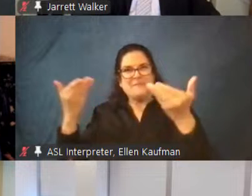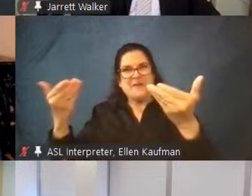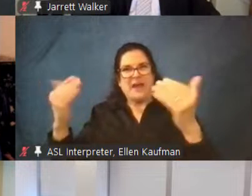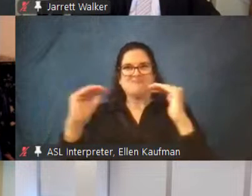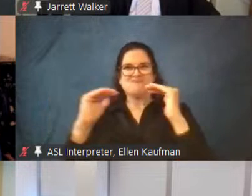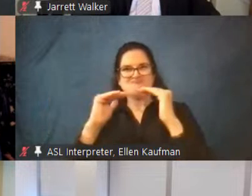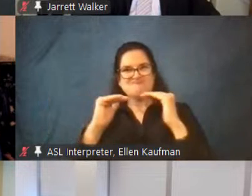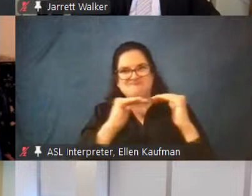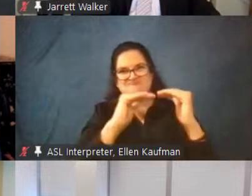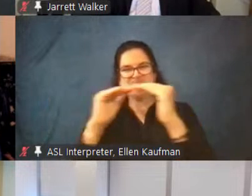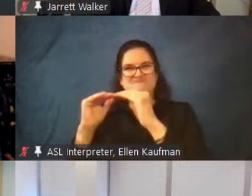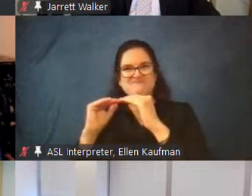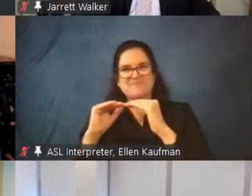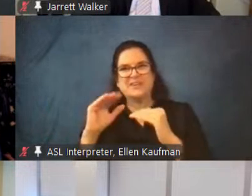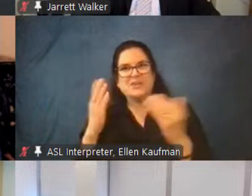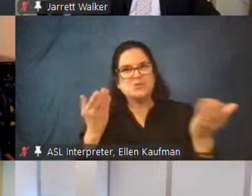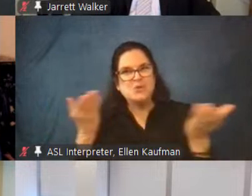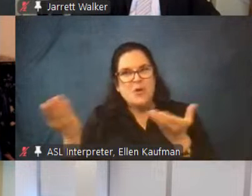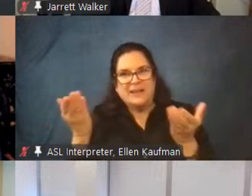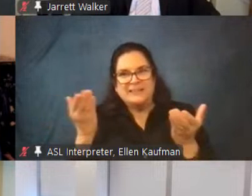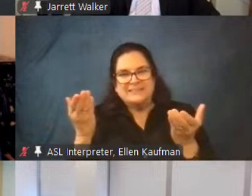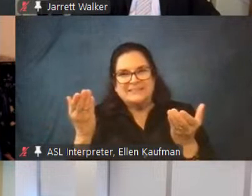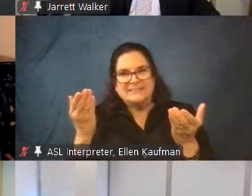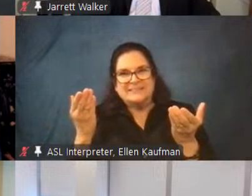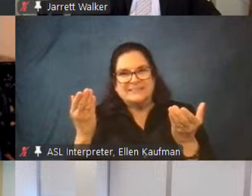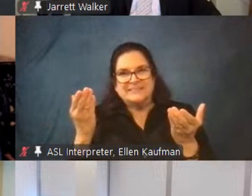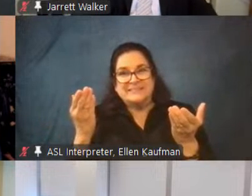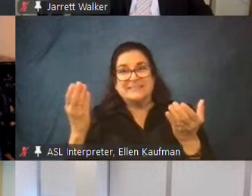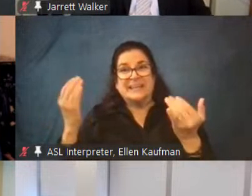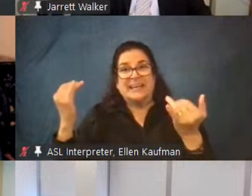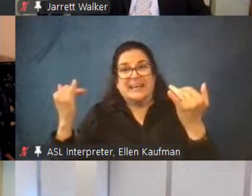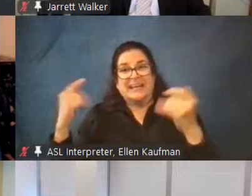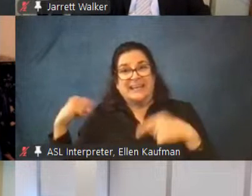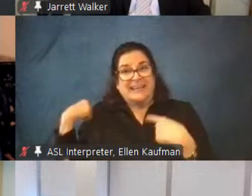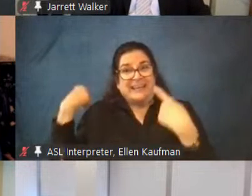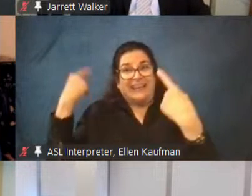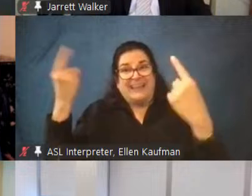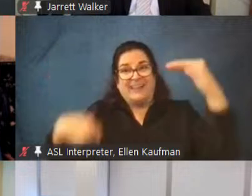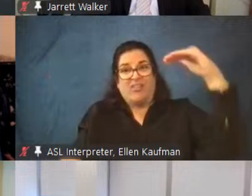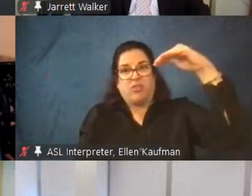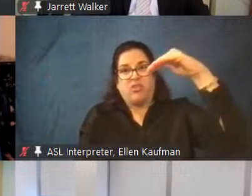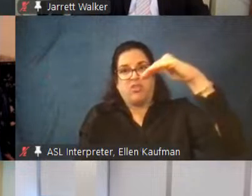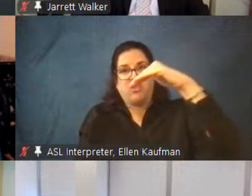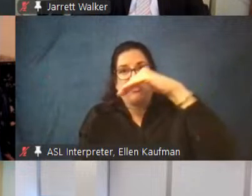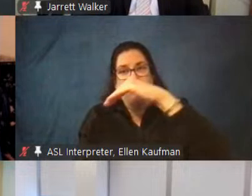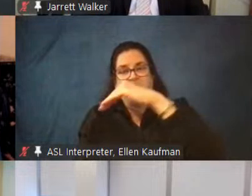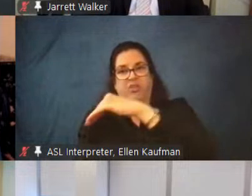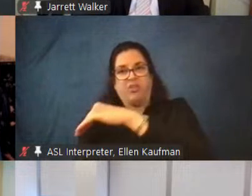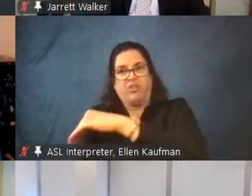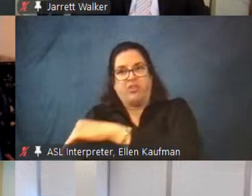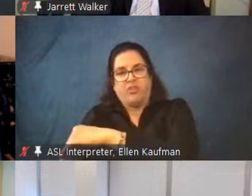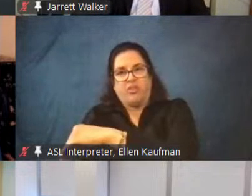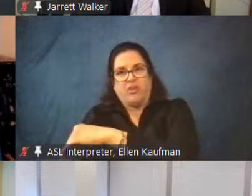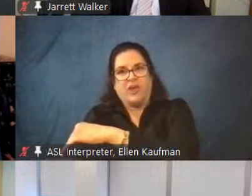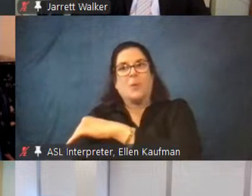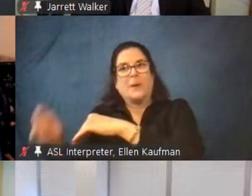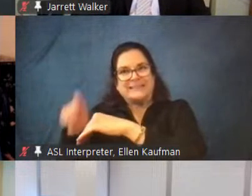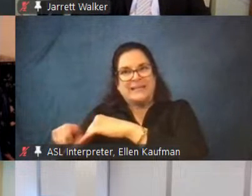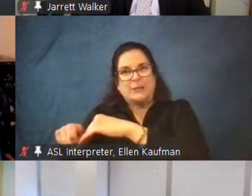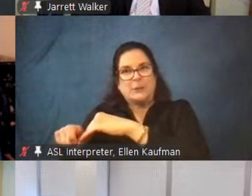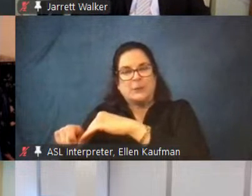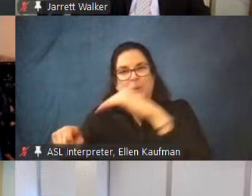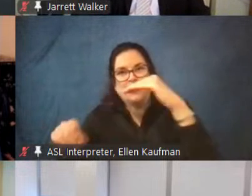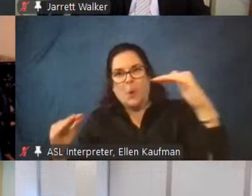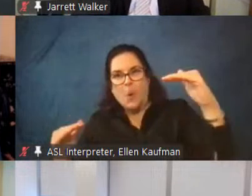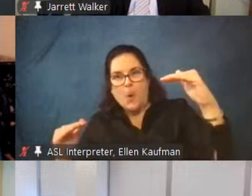the service that we need. Then you start talking about what else you would do above and beyond that. But you can't just erase the